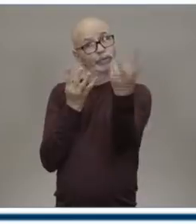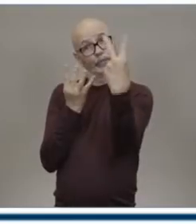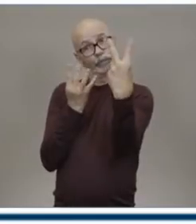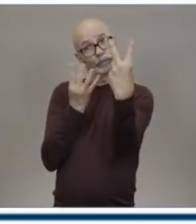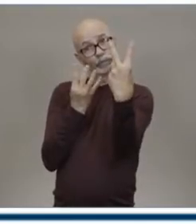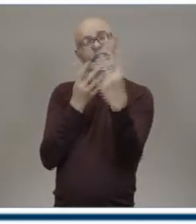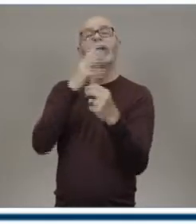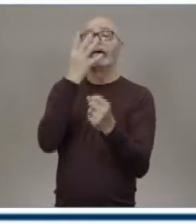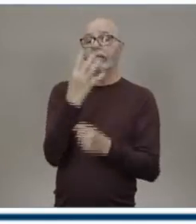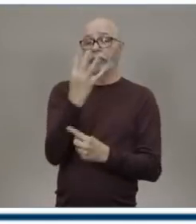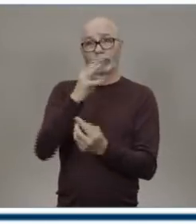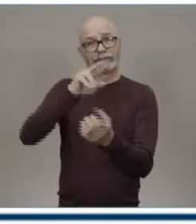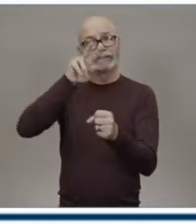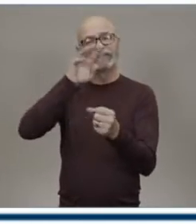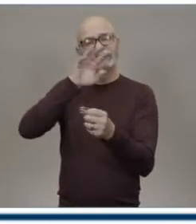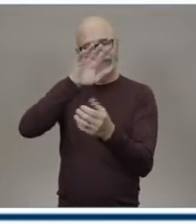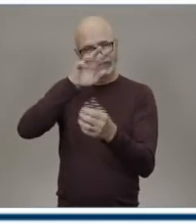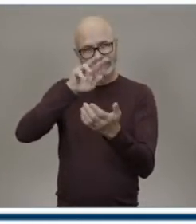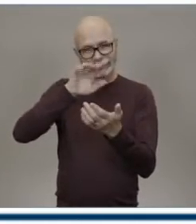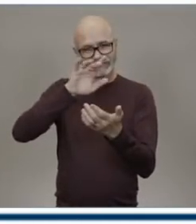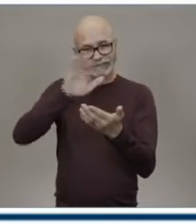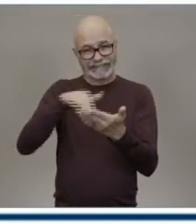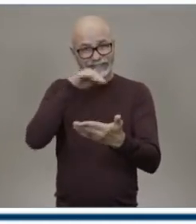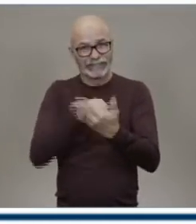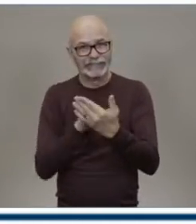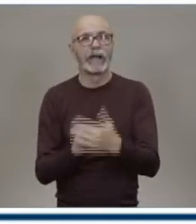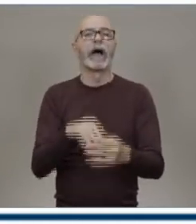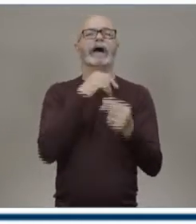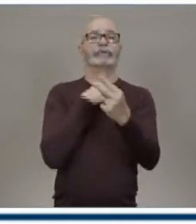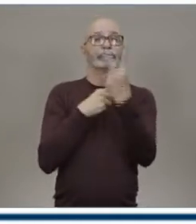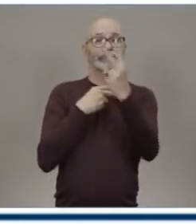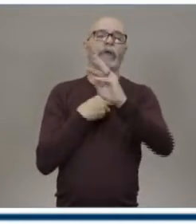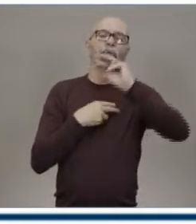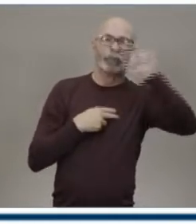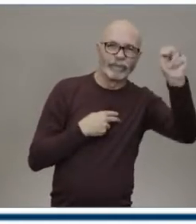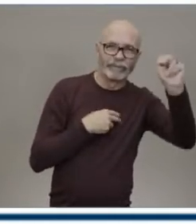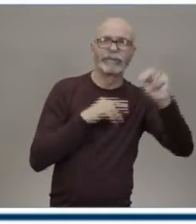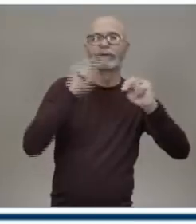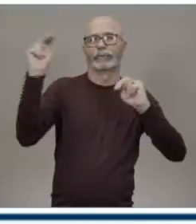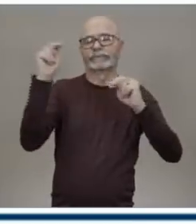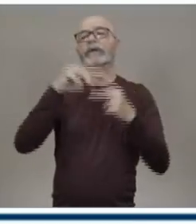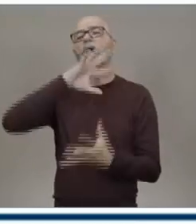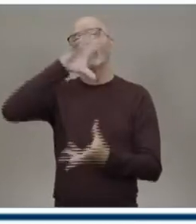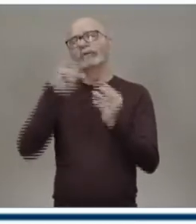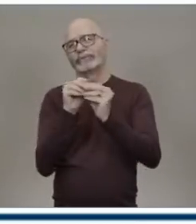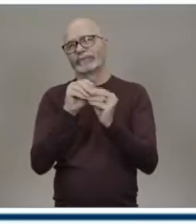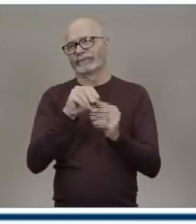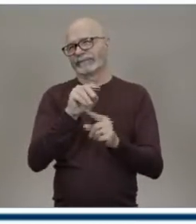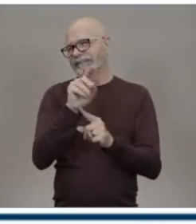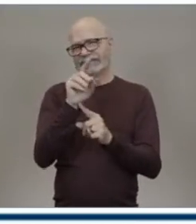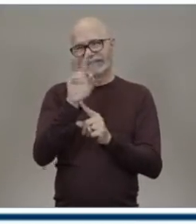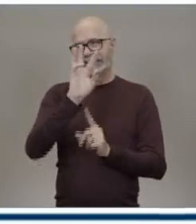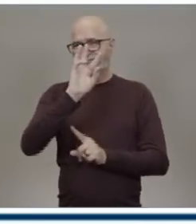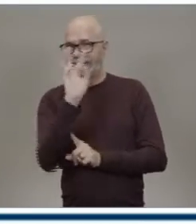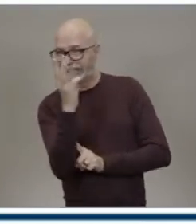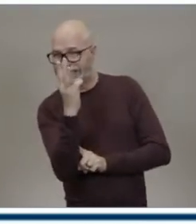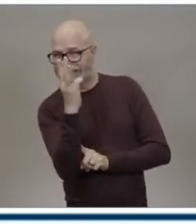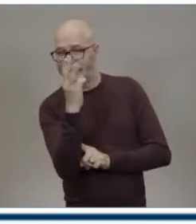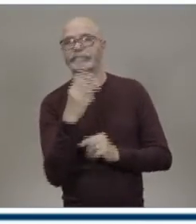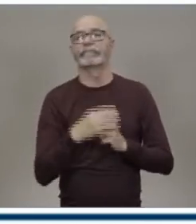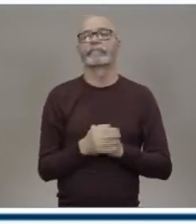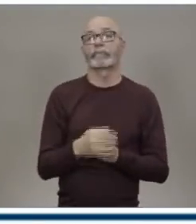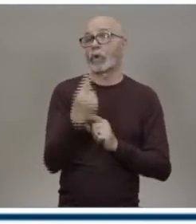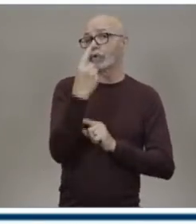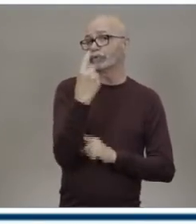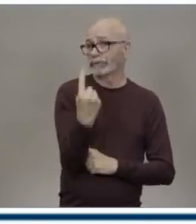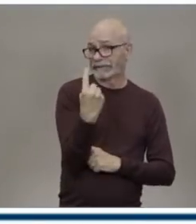December 24th, we had 7 new cases, 6 in Central Zone and 1 in Western Zone. And one of the cases that we